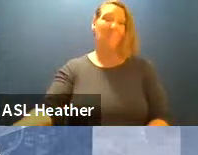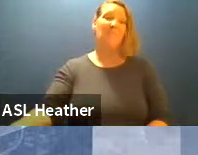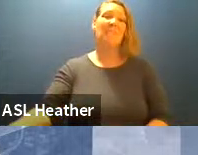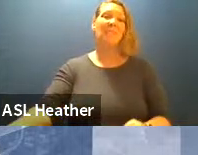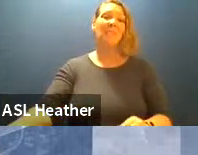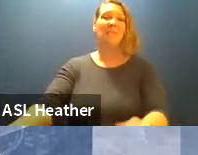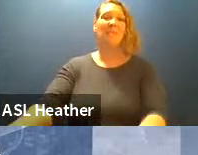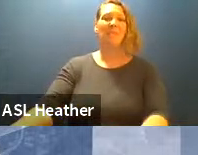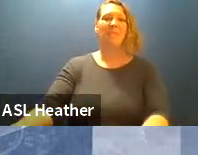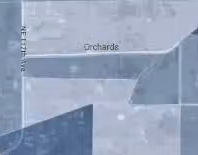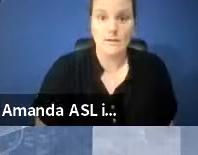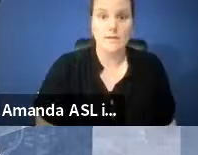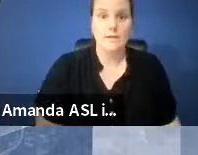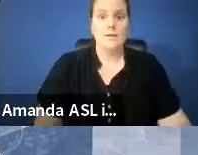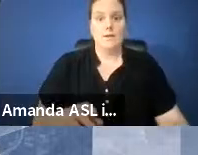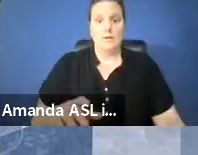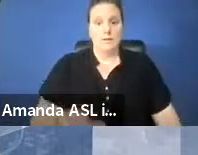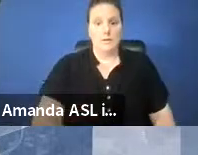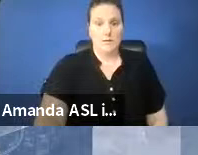or comment.